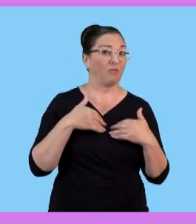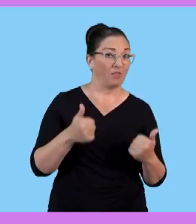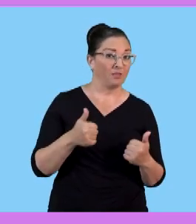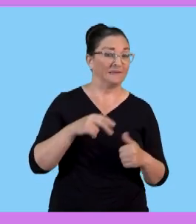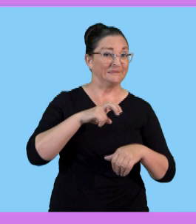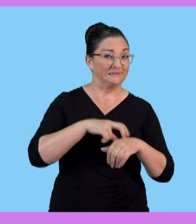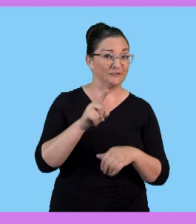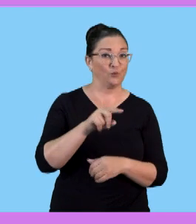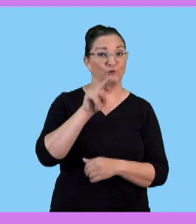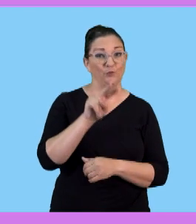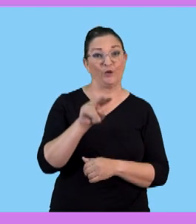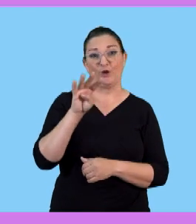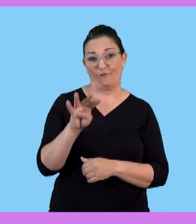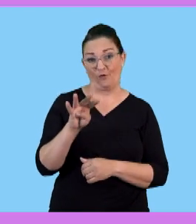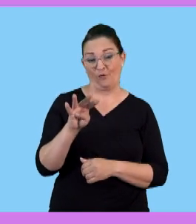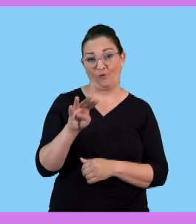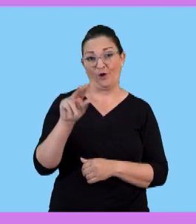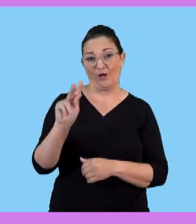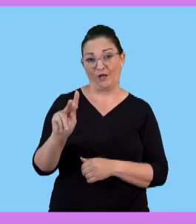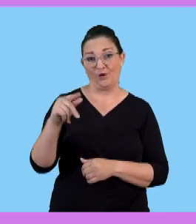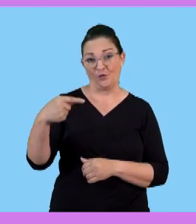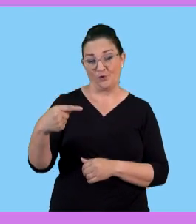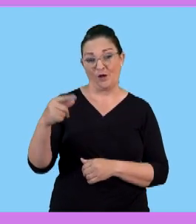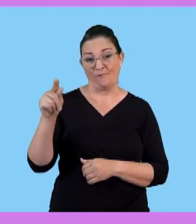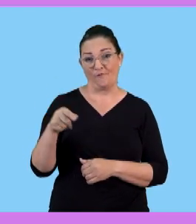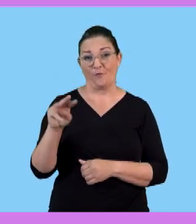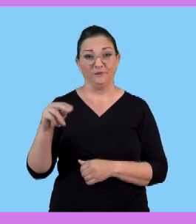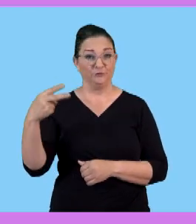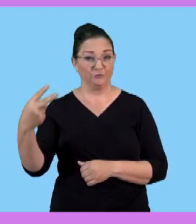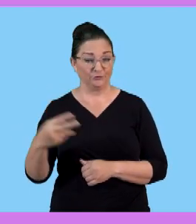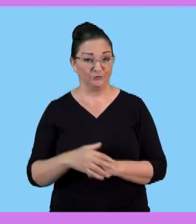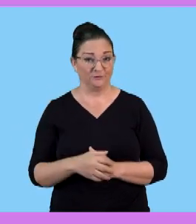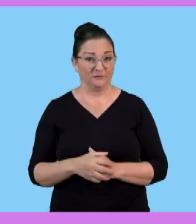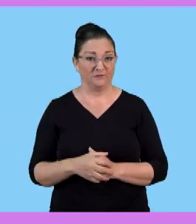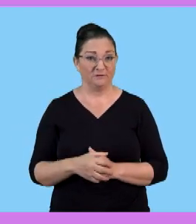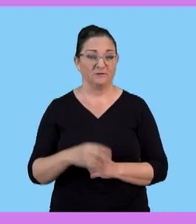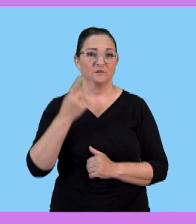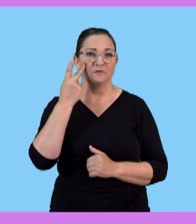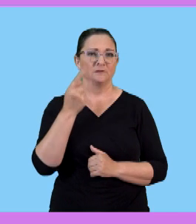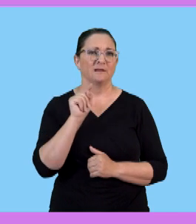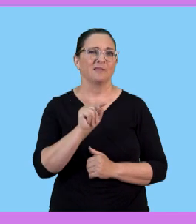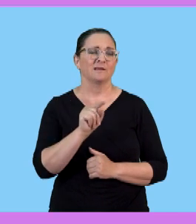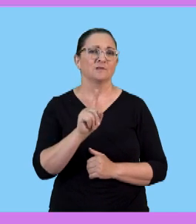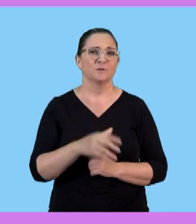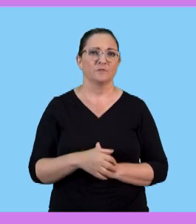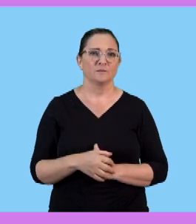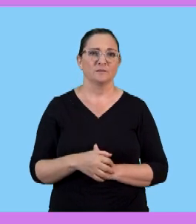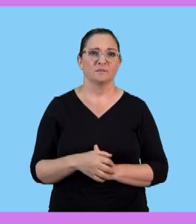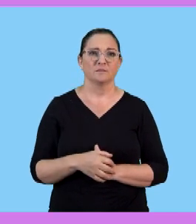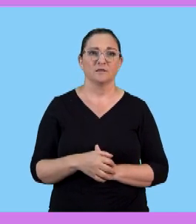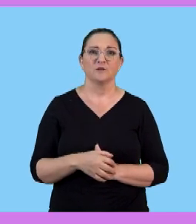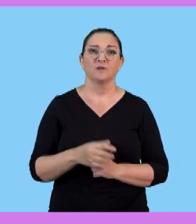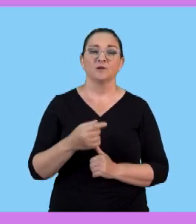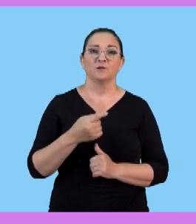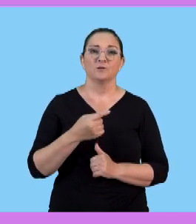a BMI of 24, right, kilograms per square meters. Right, so now let's look at this. So in